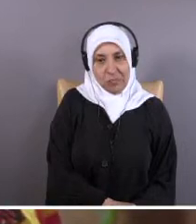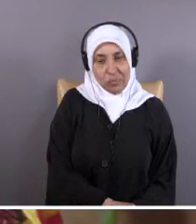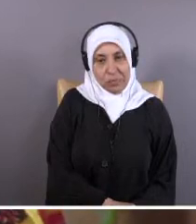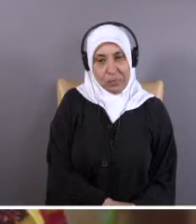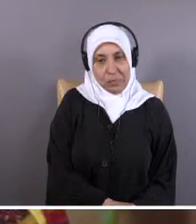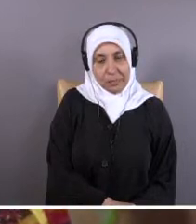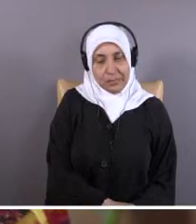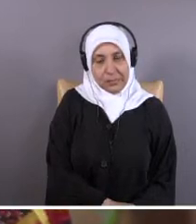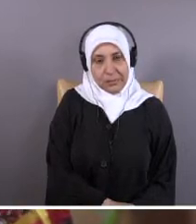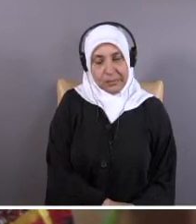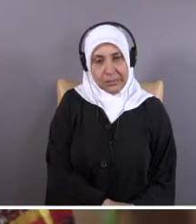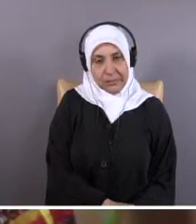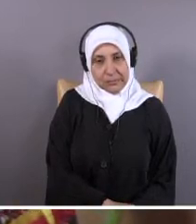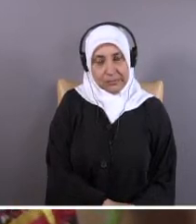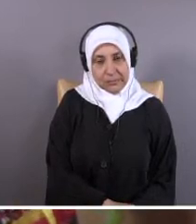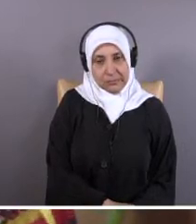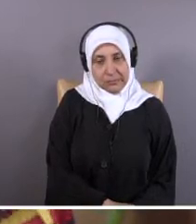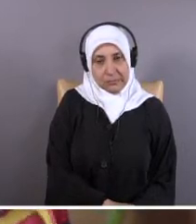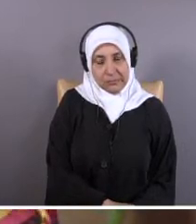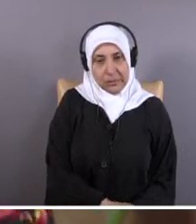amazing.